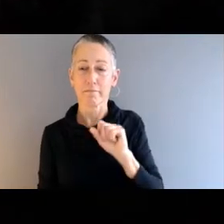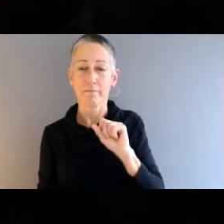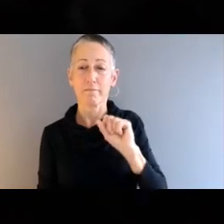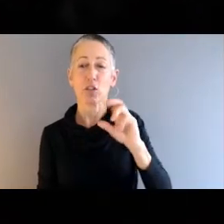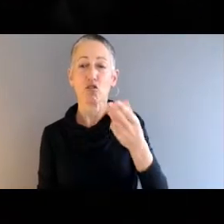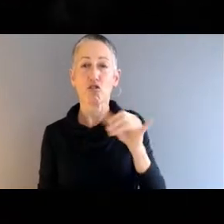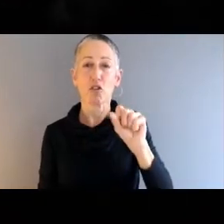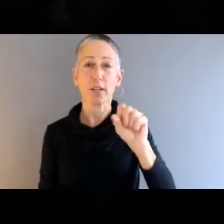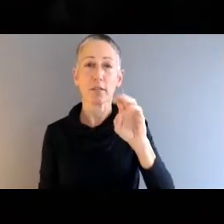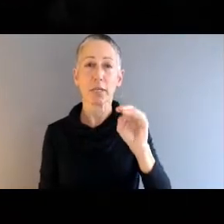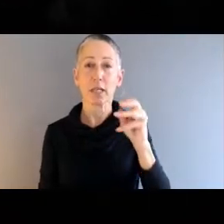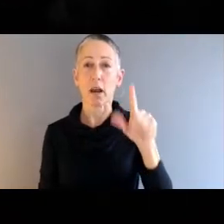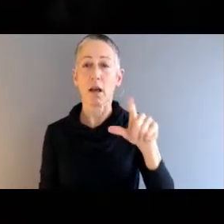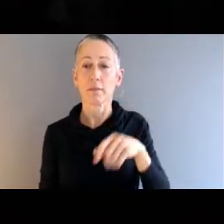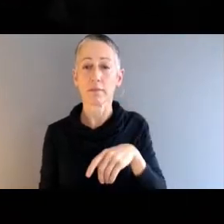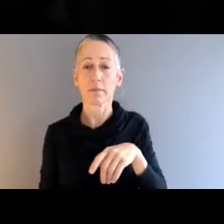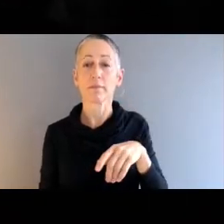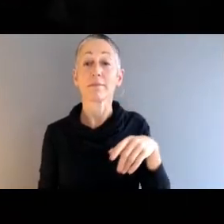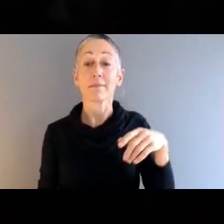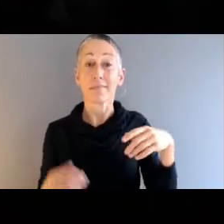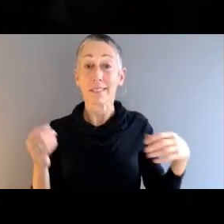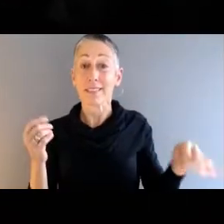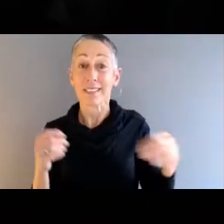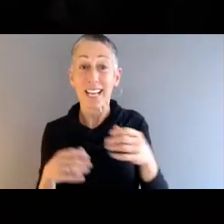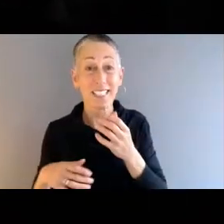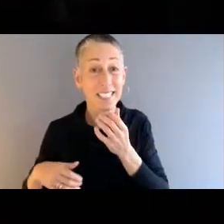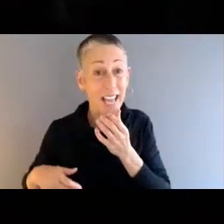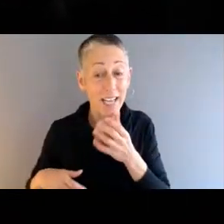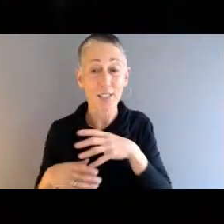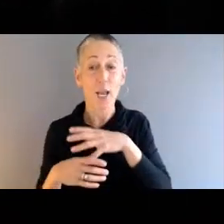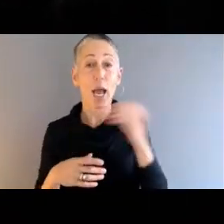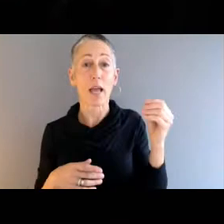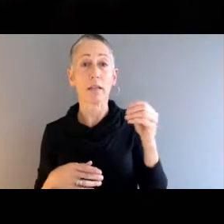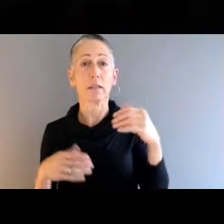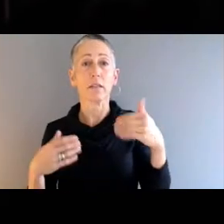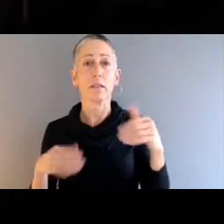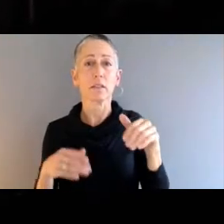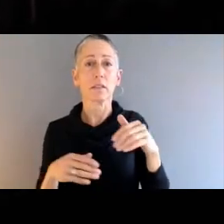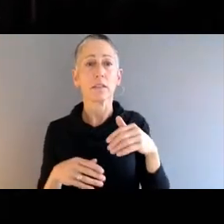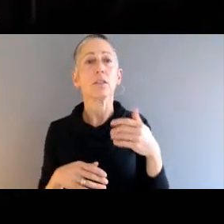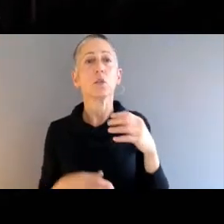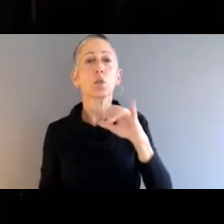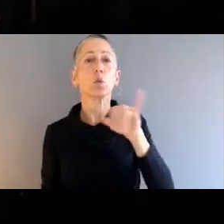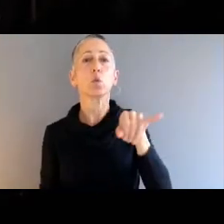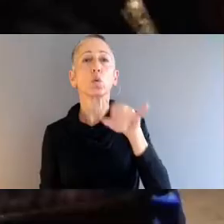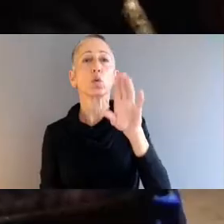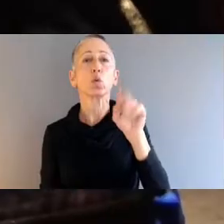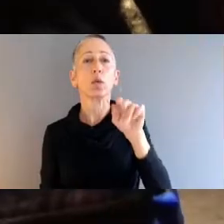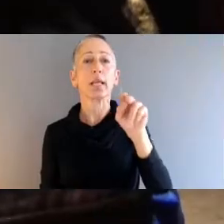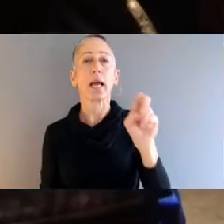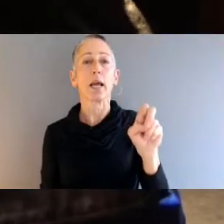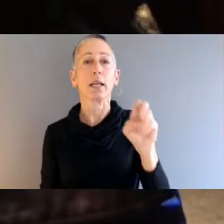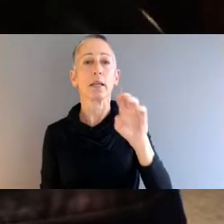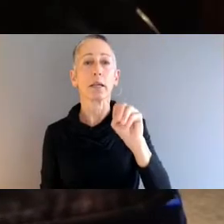guitar. And our fearless and fierce music director, Julianne Merrill, everybody. Give it up, come